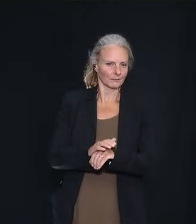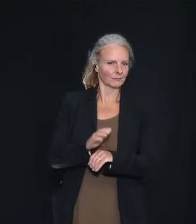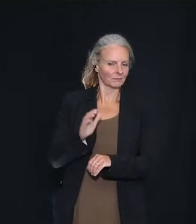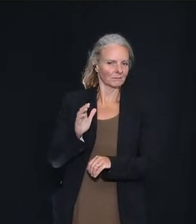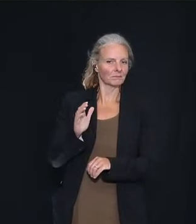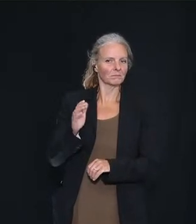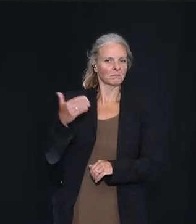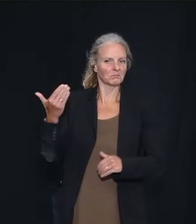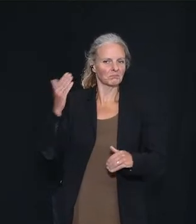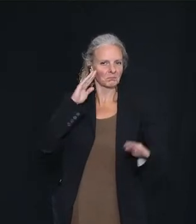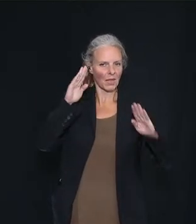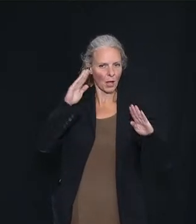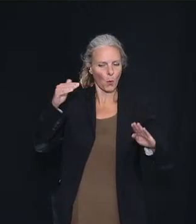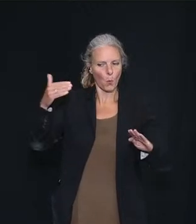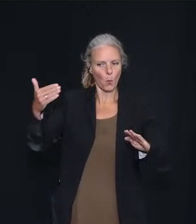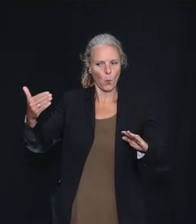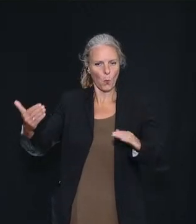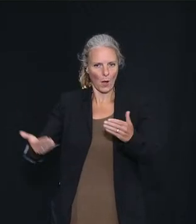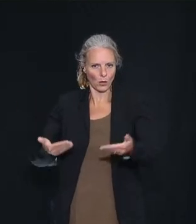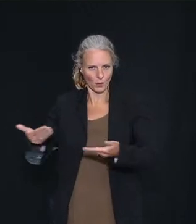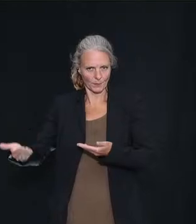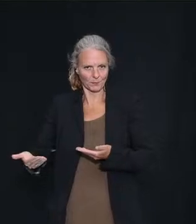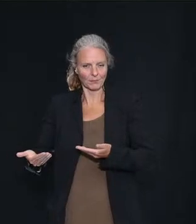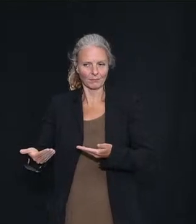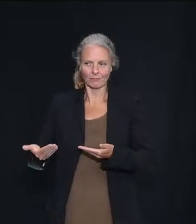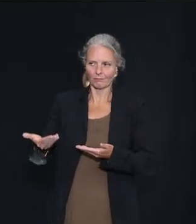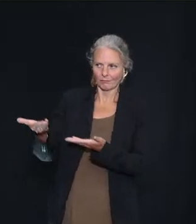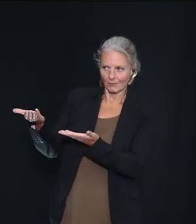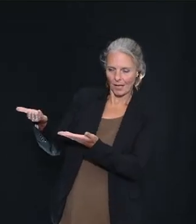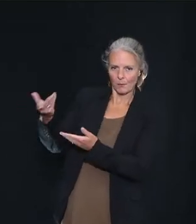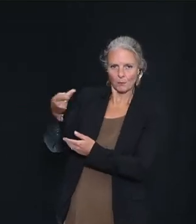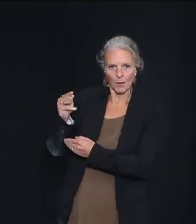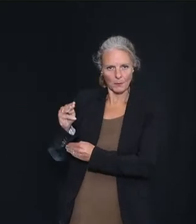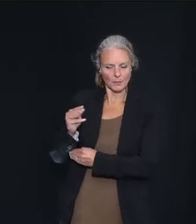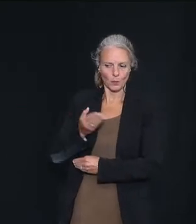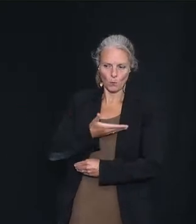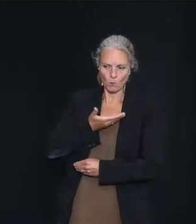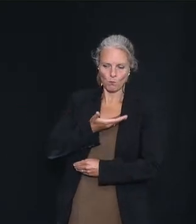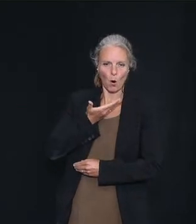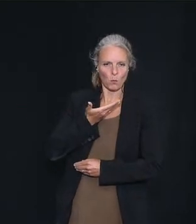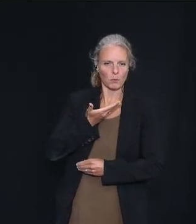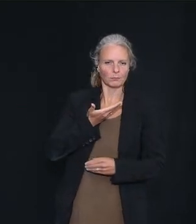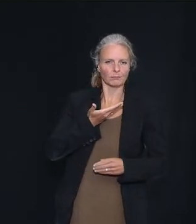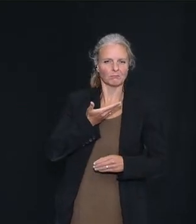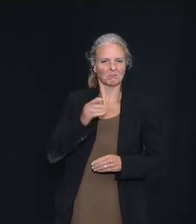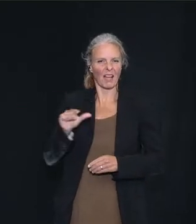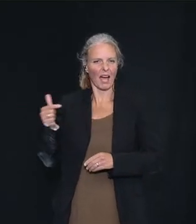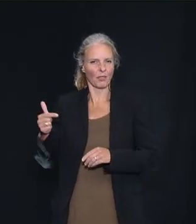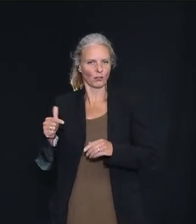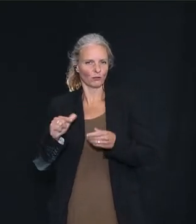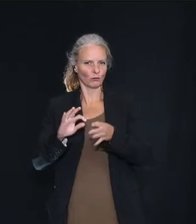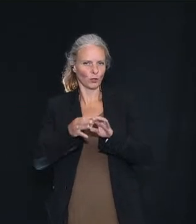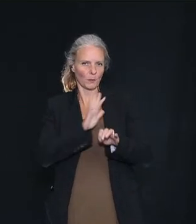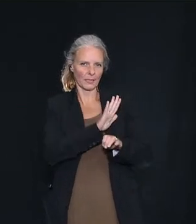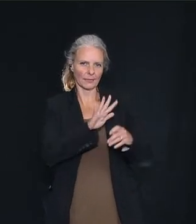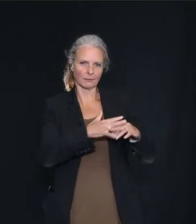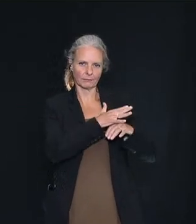Francis. Did you know in New York, you know? We both stay alive.